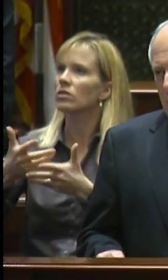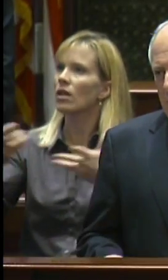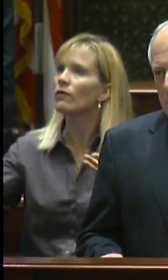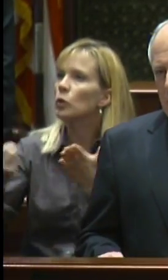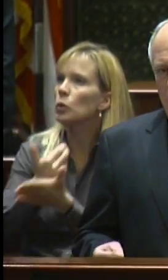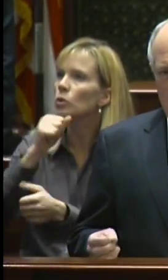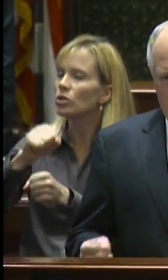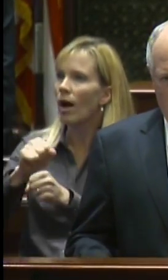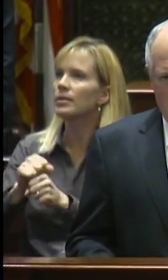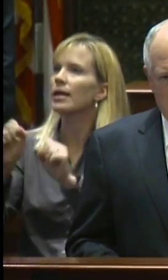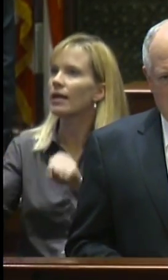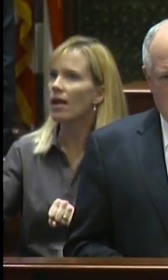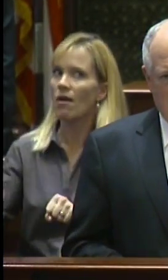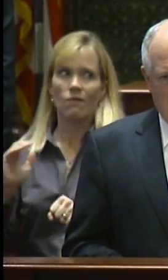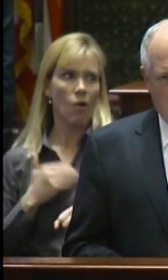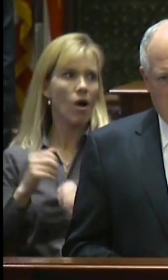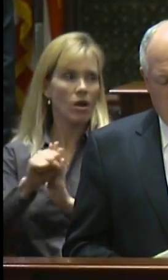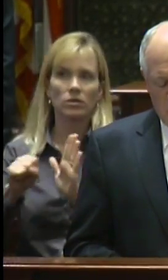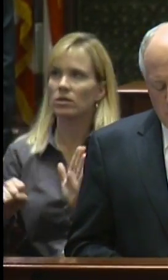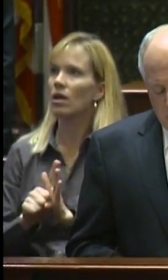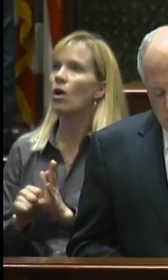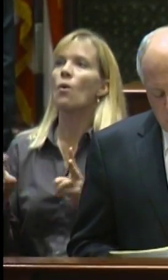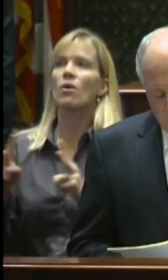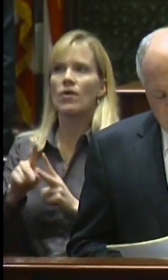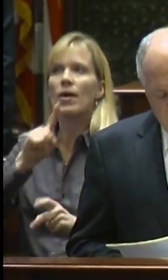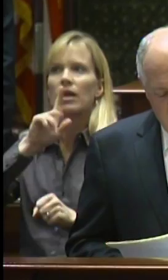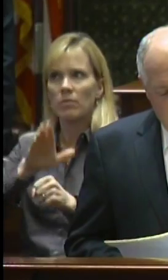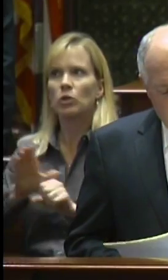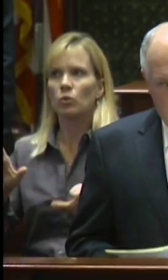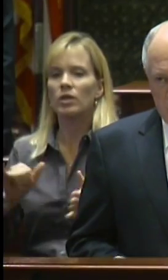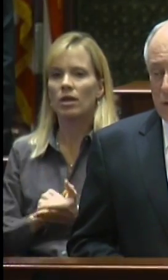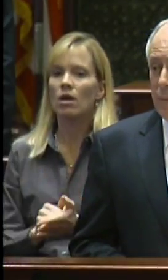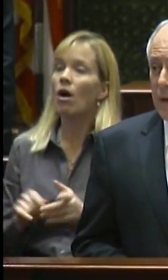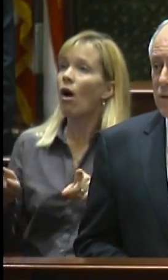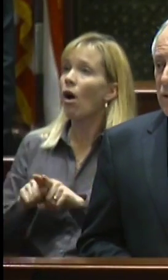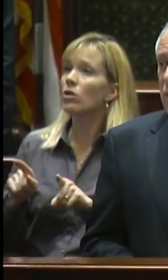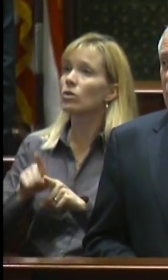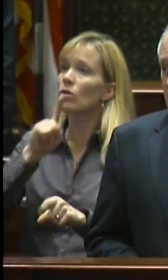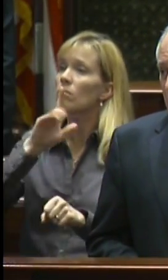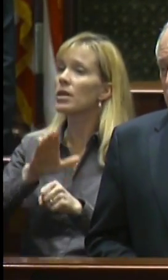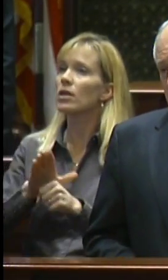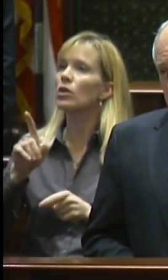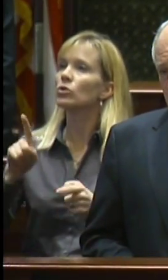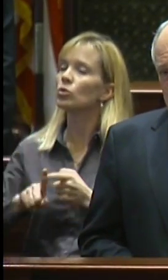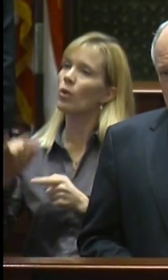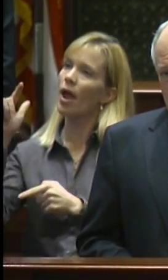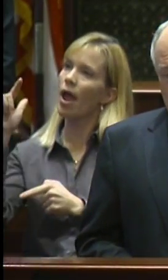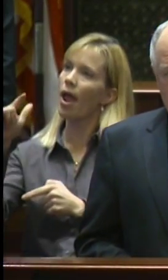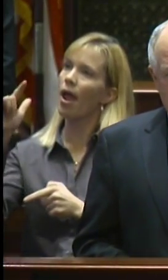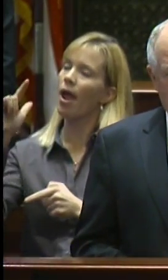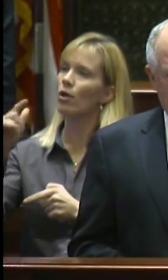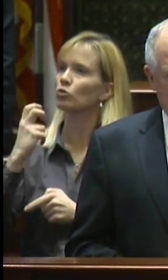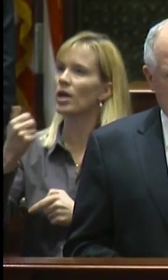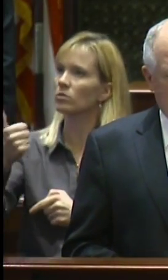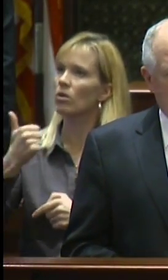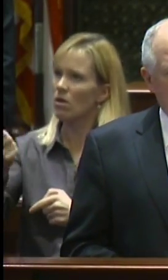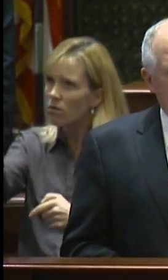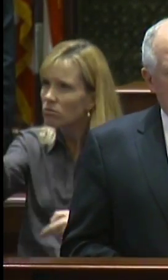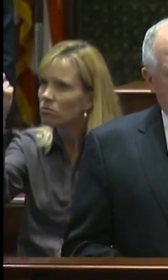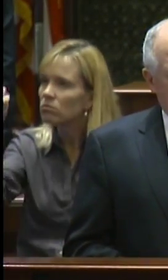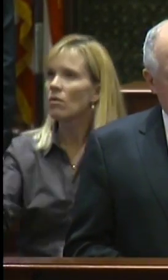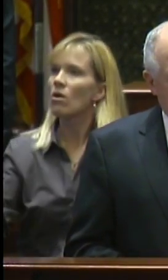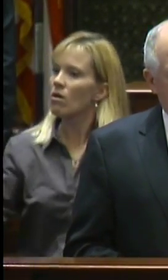of new jobs for our state, and we're very committed to that. We're also committed to air transportation. We have to